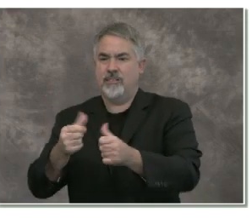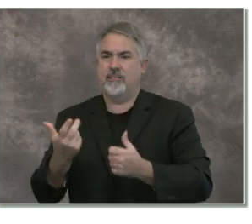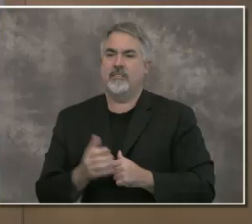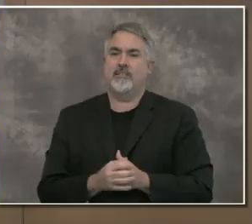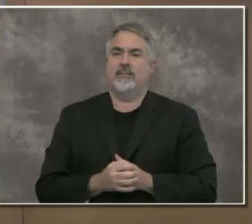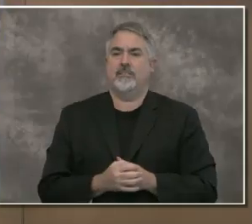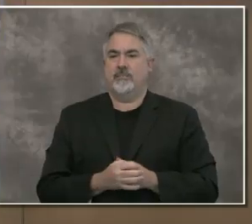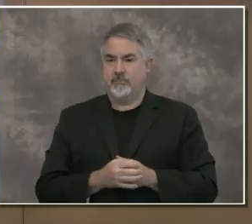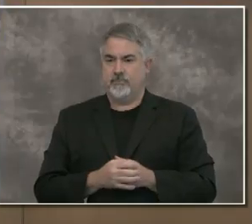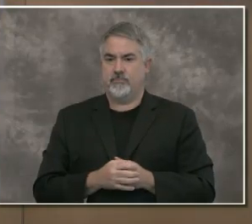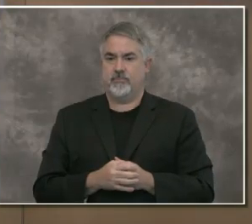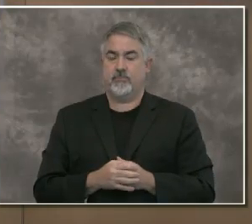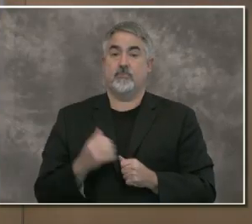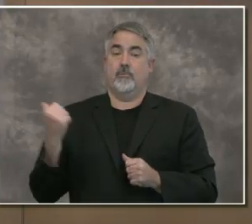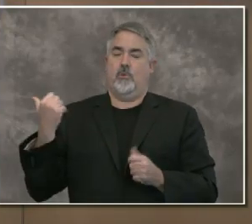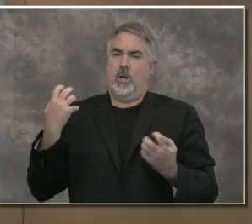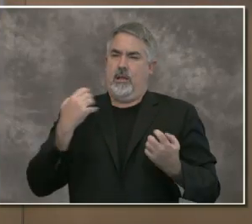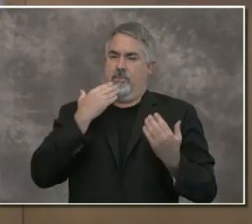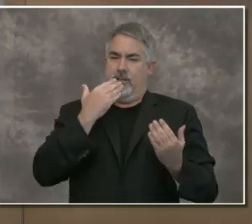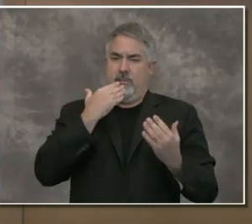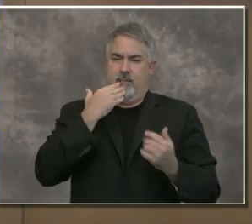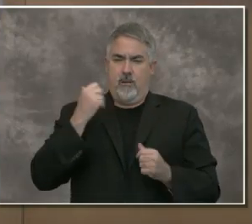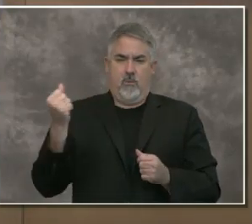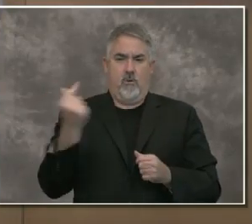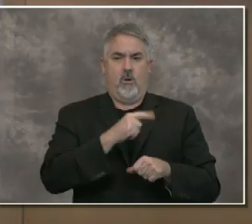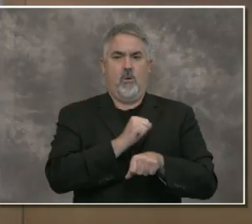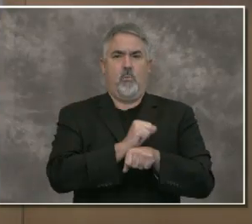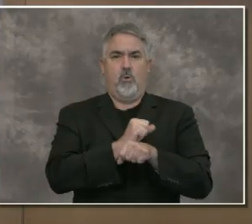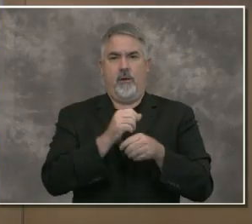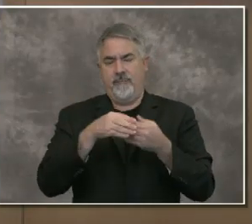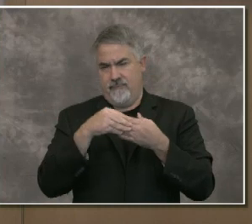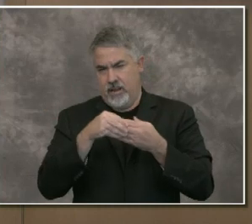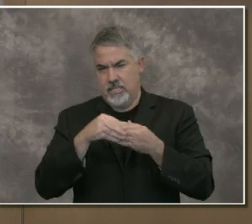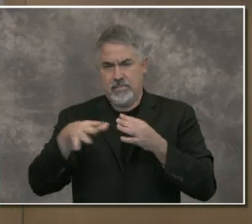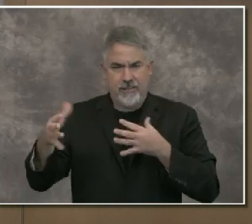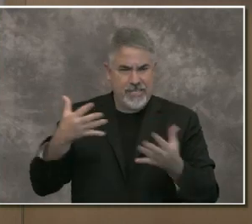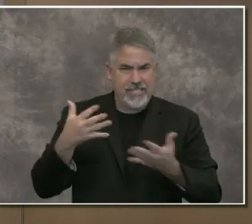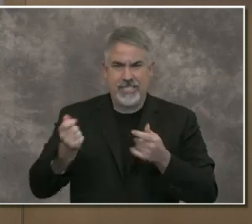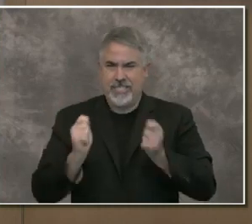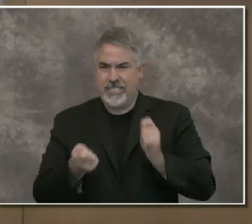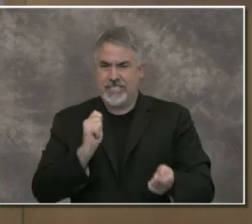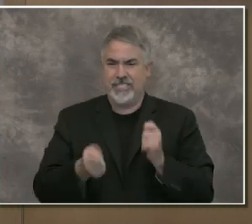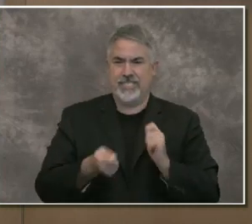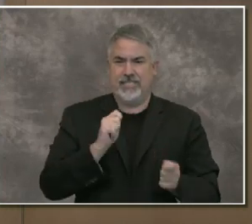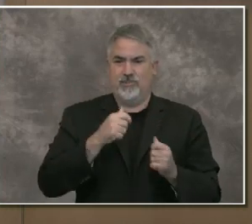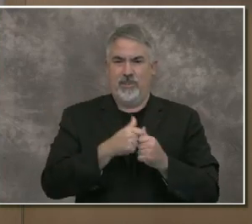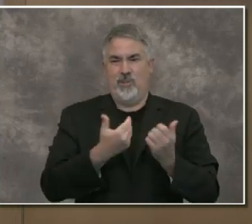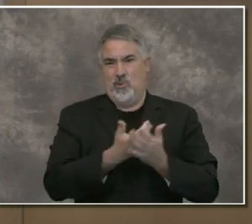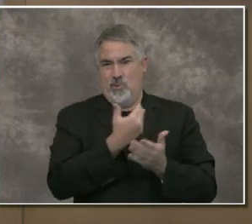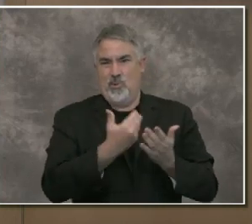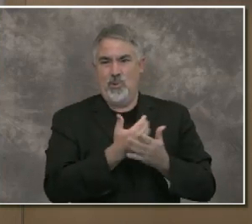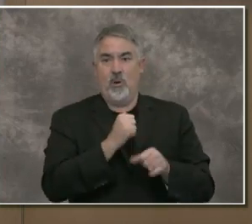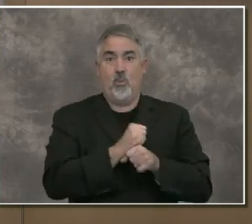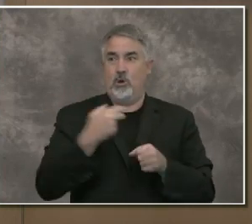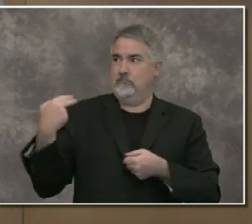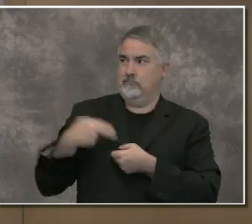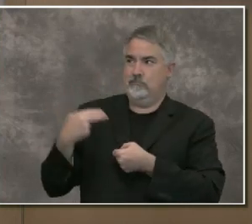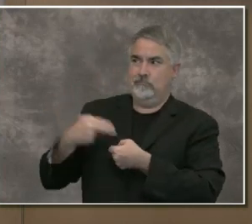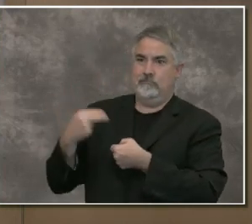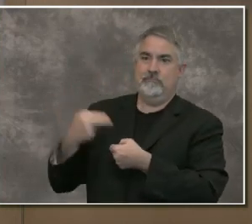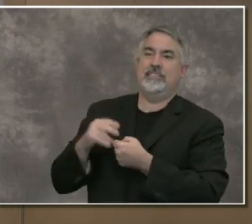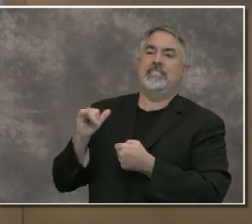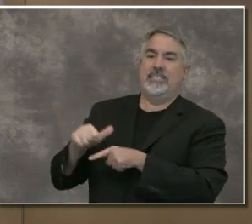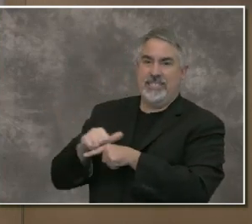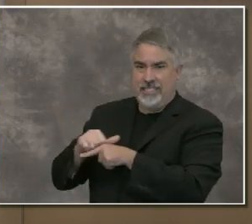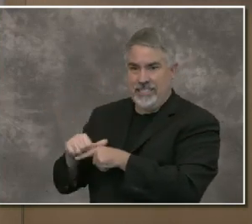county employees who have been flexible and nimble in dealing with new work routines while still providing services